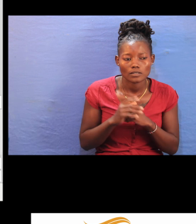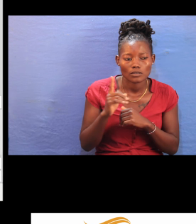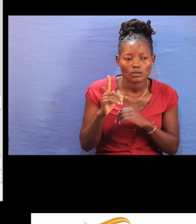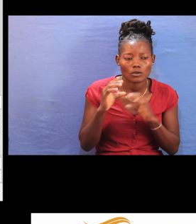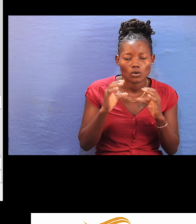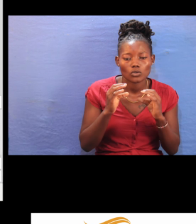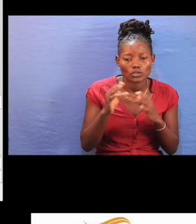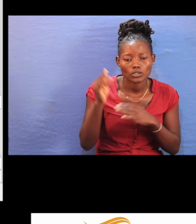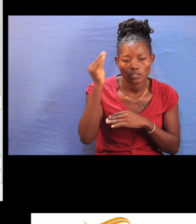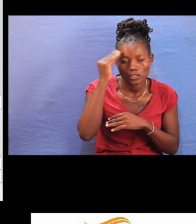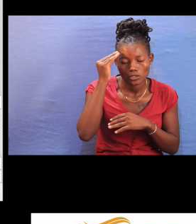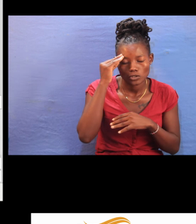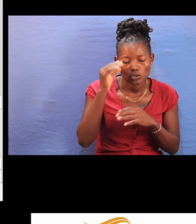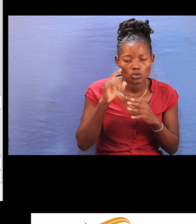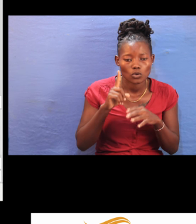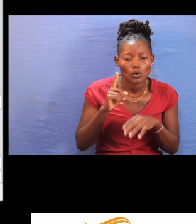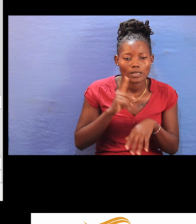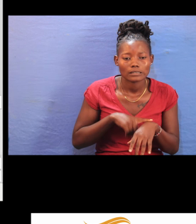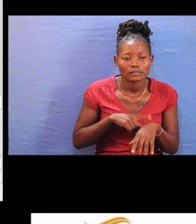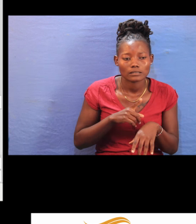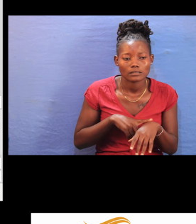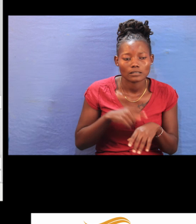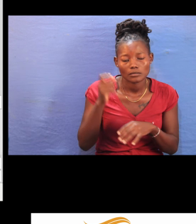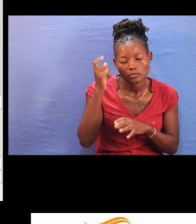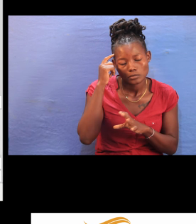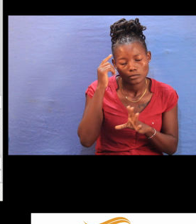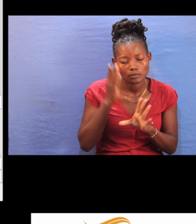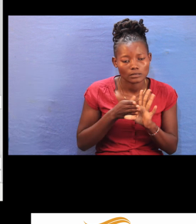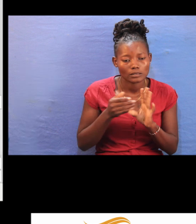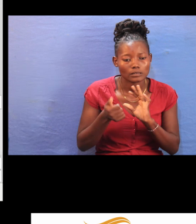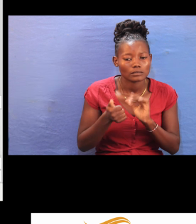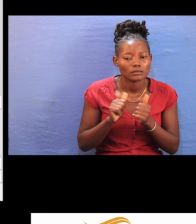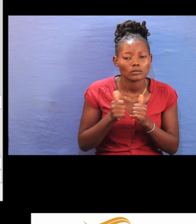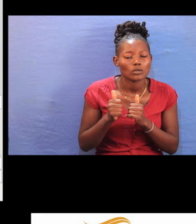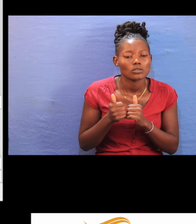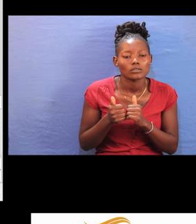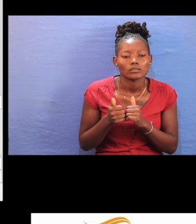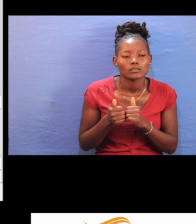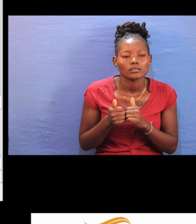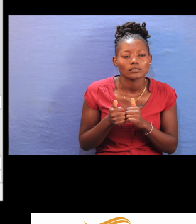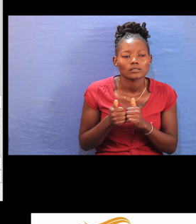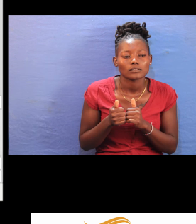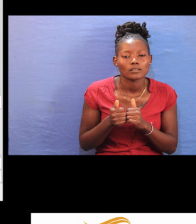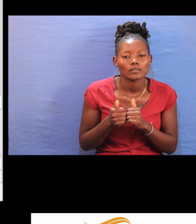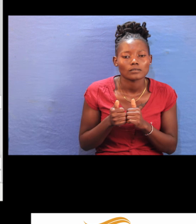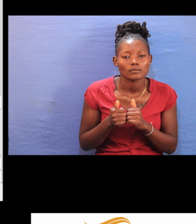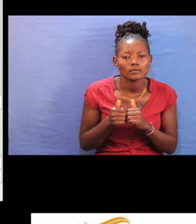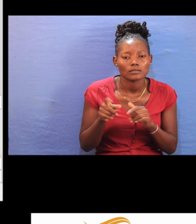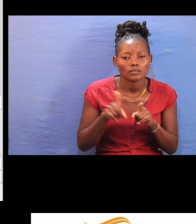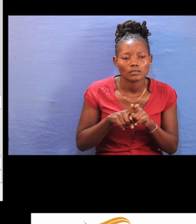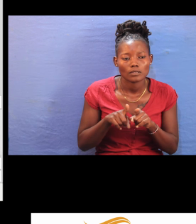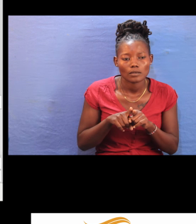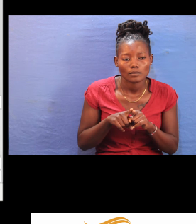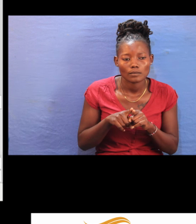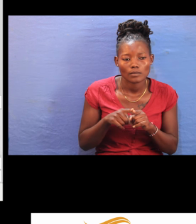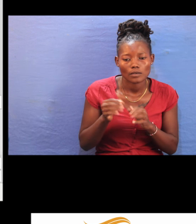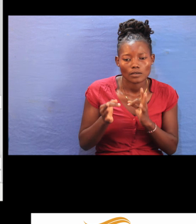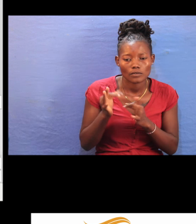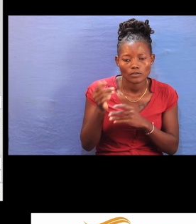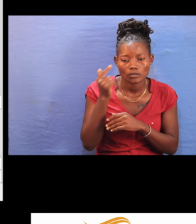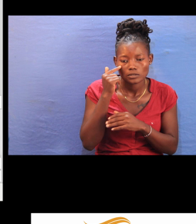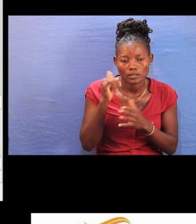education courses at one time on sports psychology. Um, if you could get a hold of that book, or you would